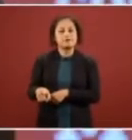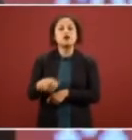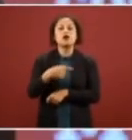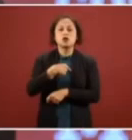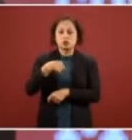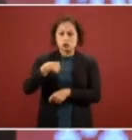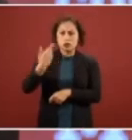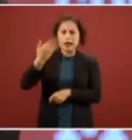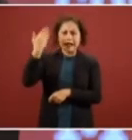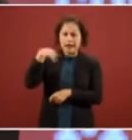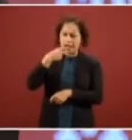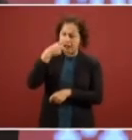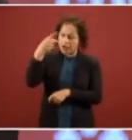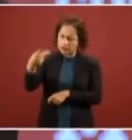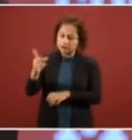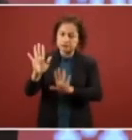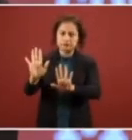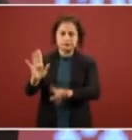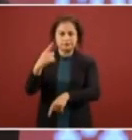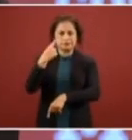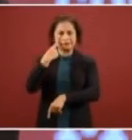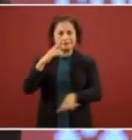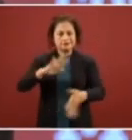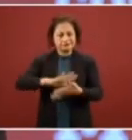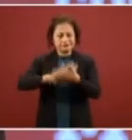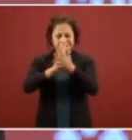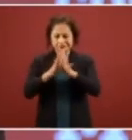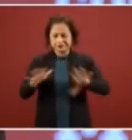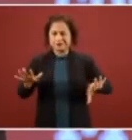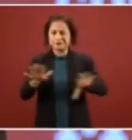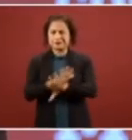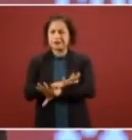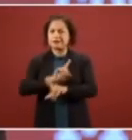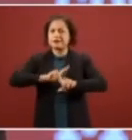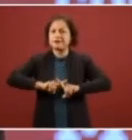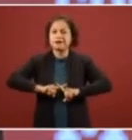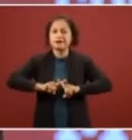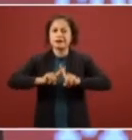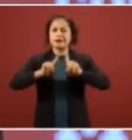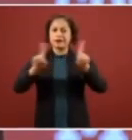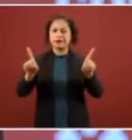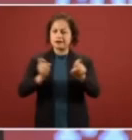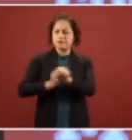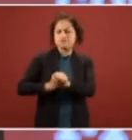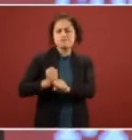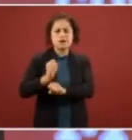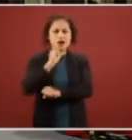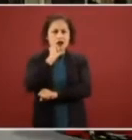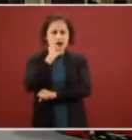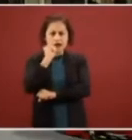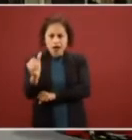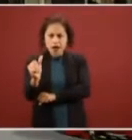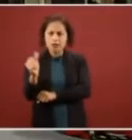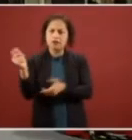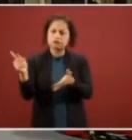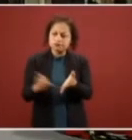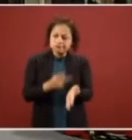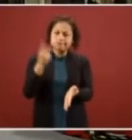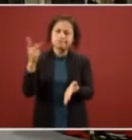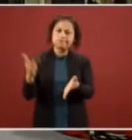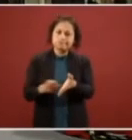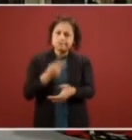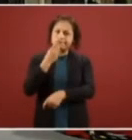insisted, insisted, and insisted. Que se podía lograr la transformación. That, yes, the transformation was possible without violence.